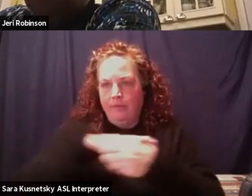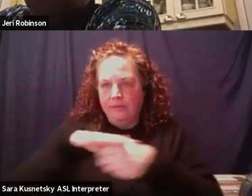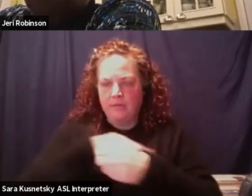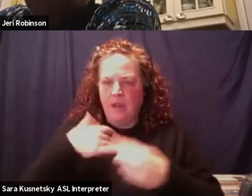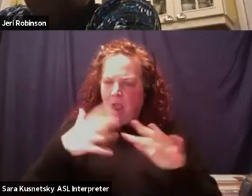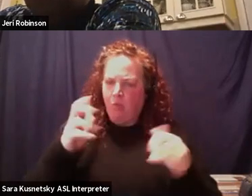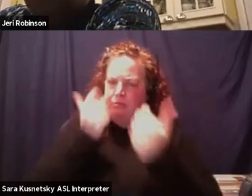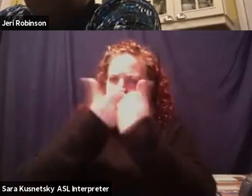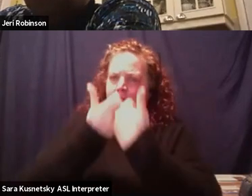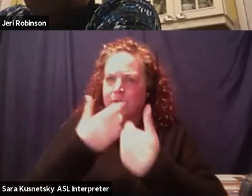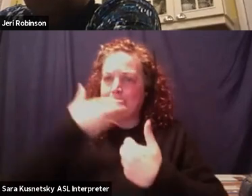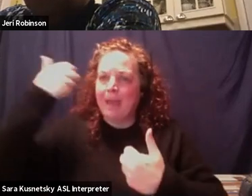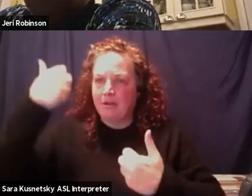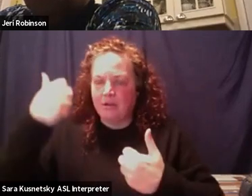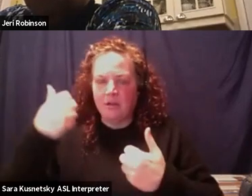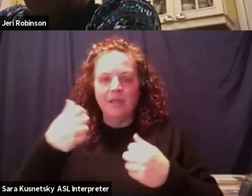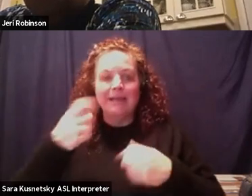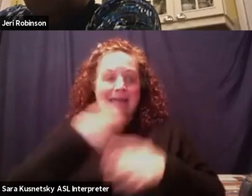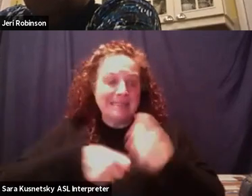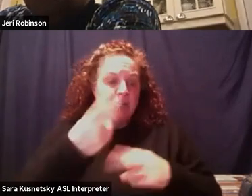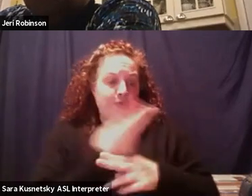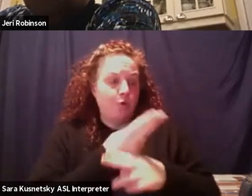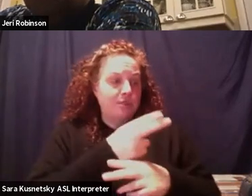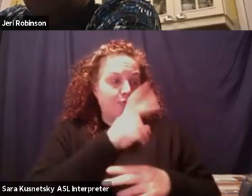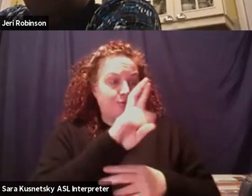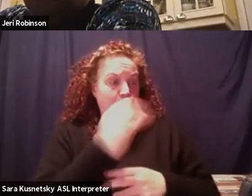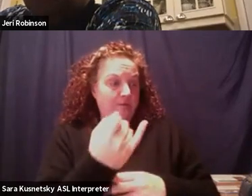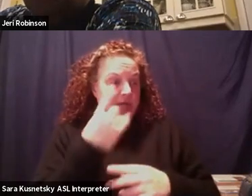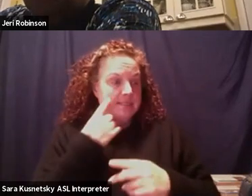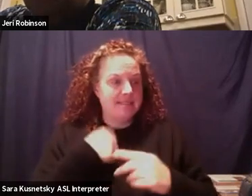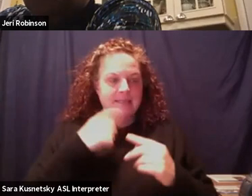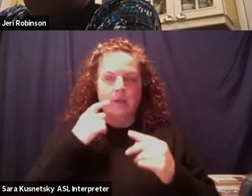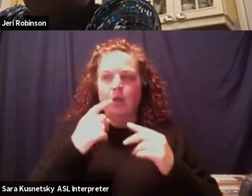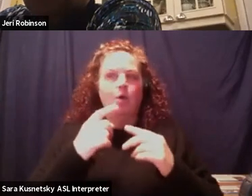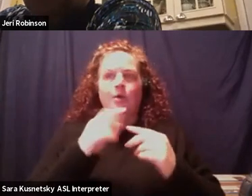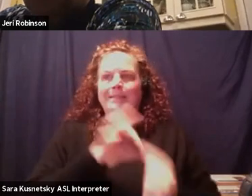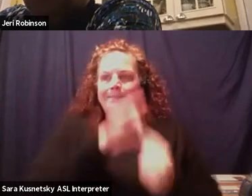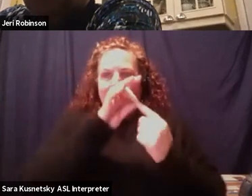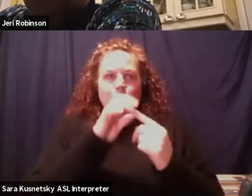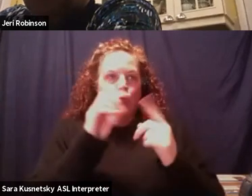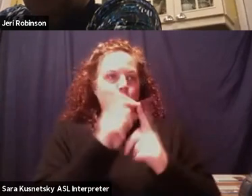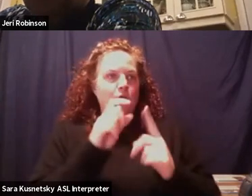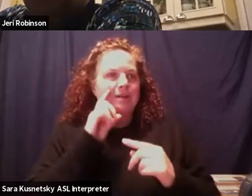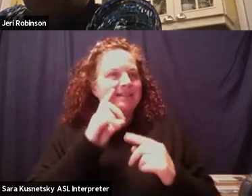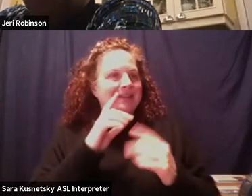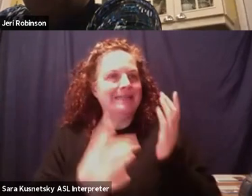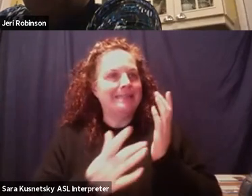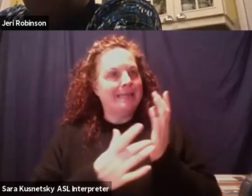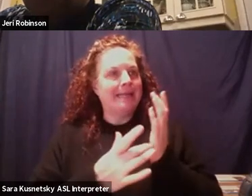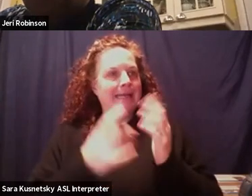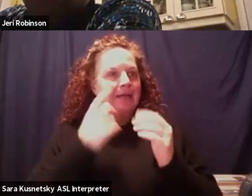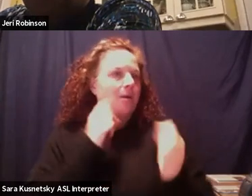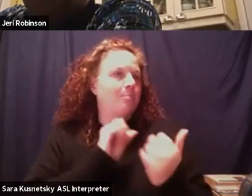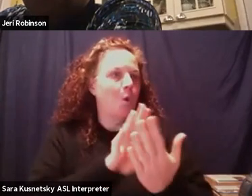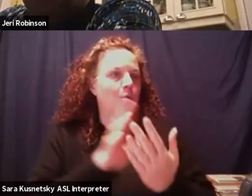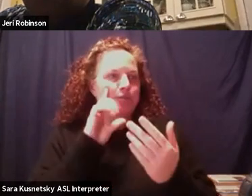using restorative justice as a buzzword. It's not a program or a technique or a strategy or a fad. This is a way of being that